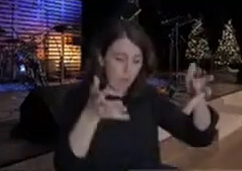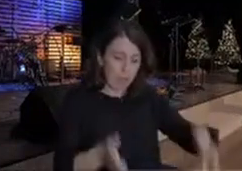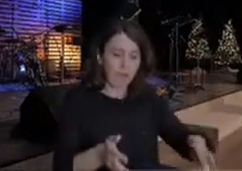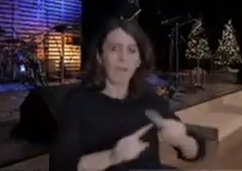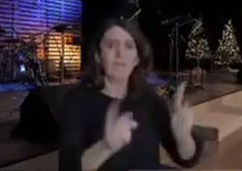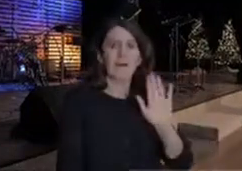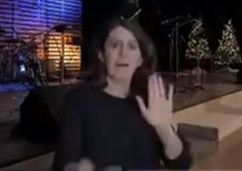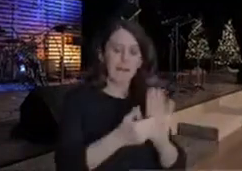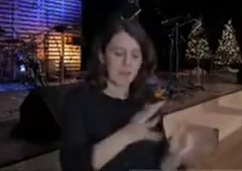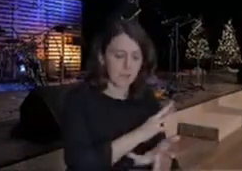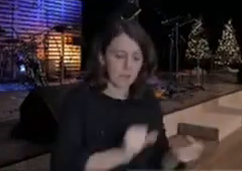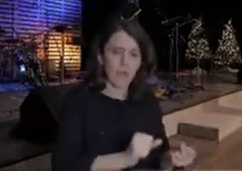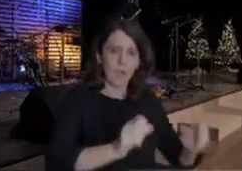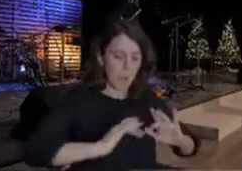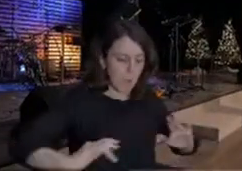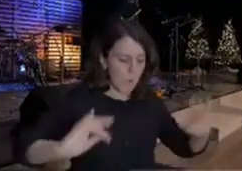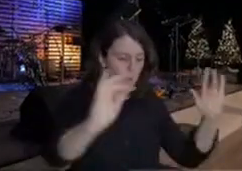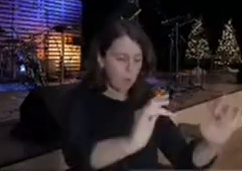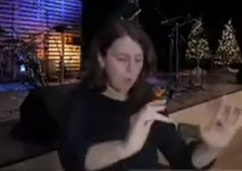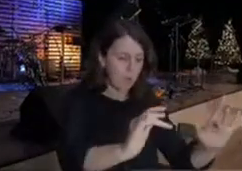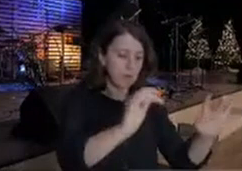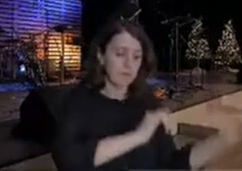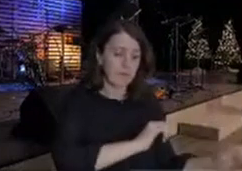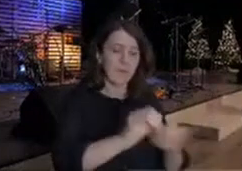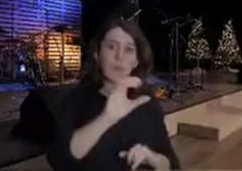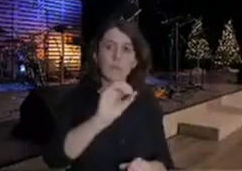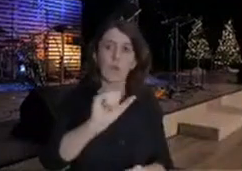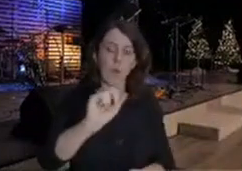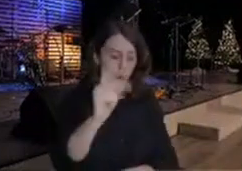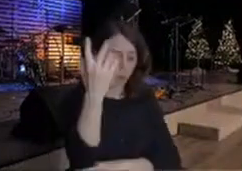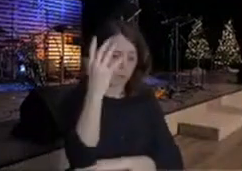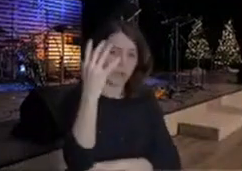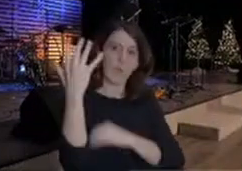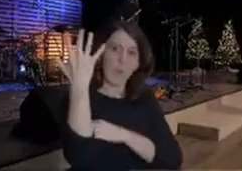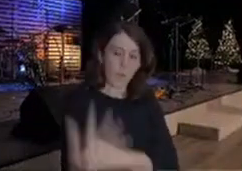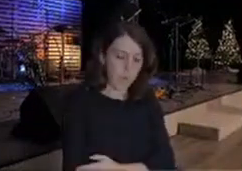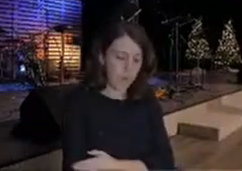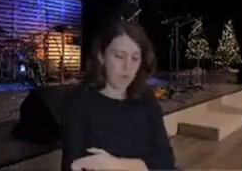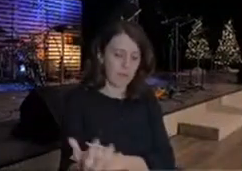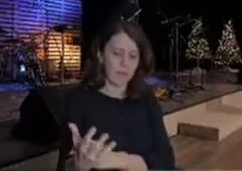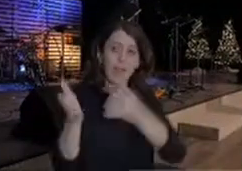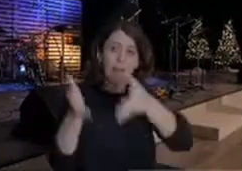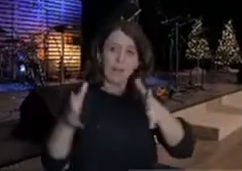terebinth and oak leave stumps when they are cut down, so the holy seed will be the stump in the